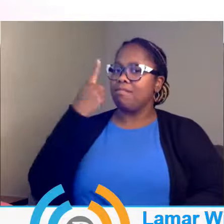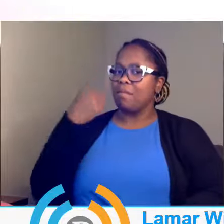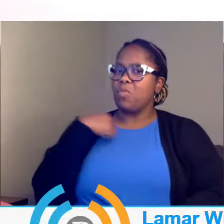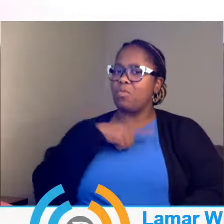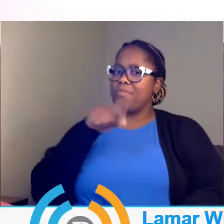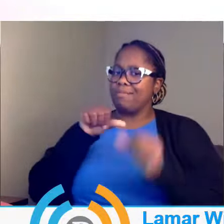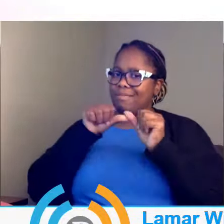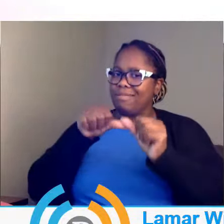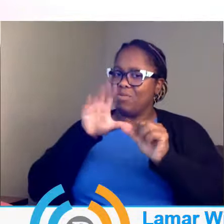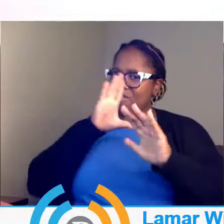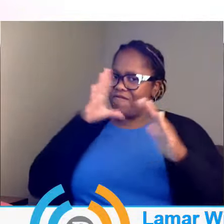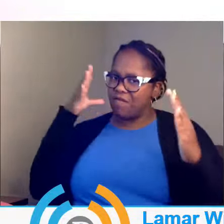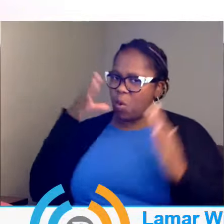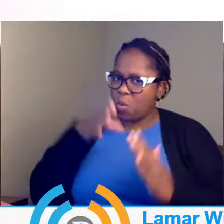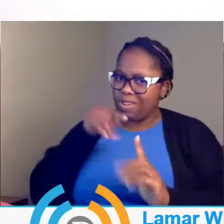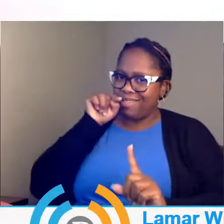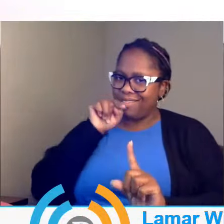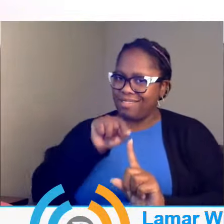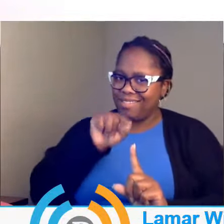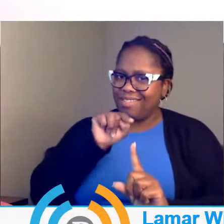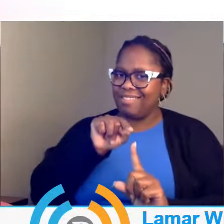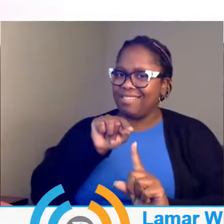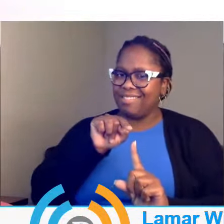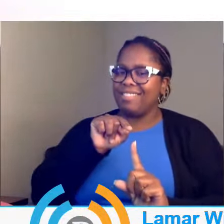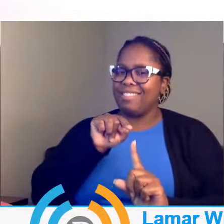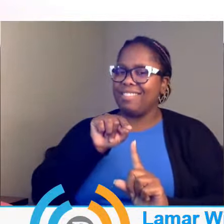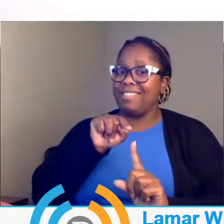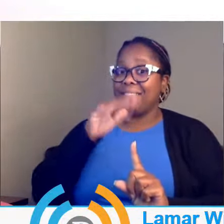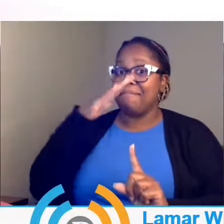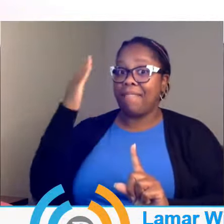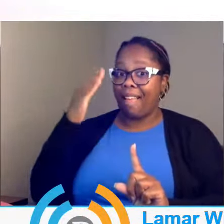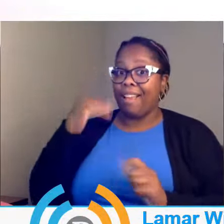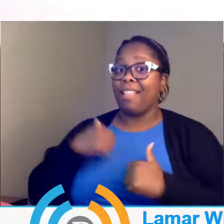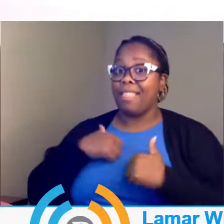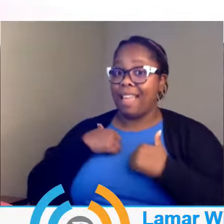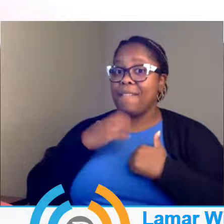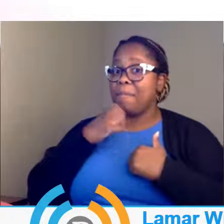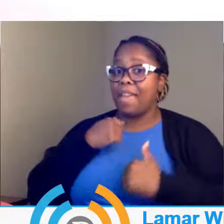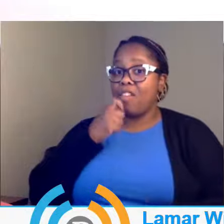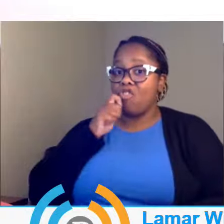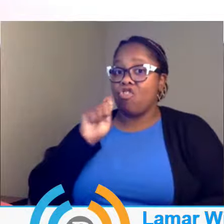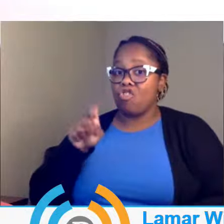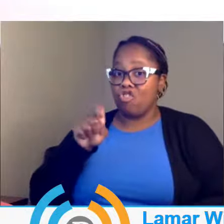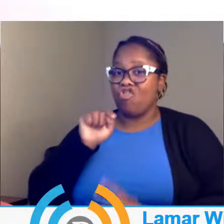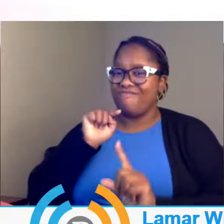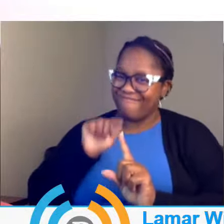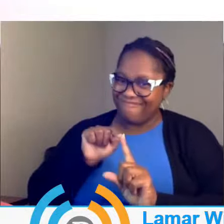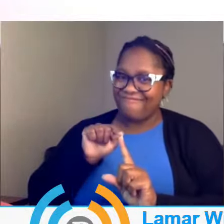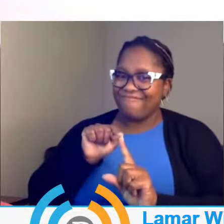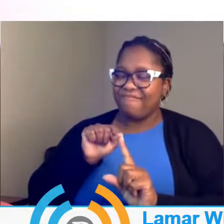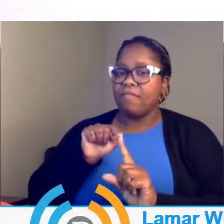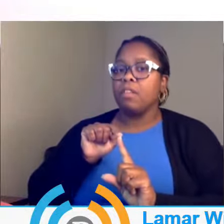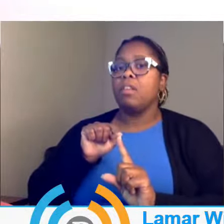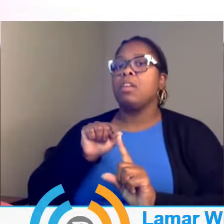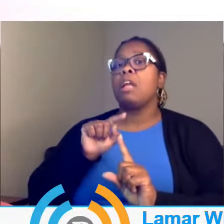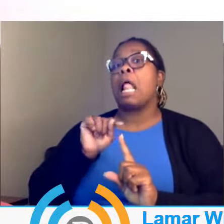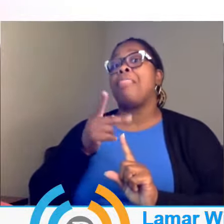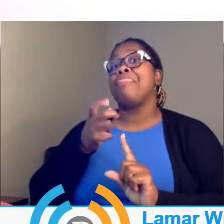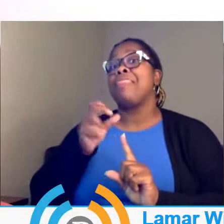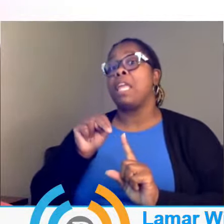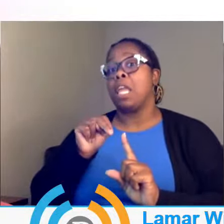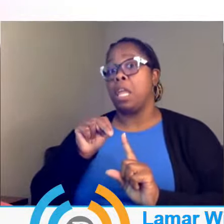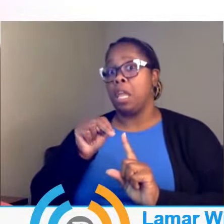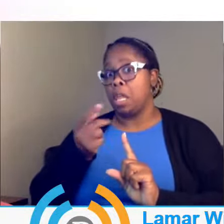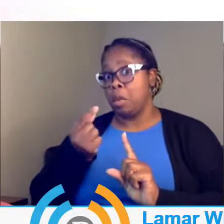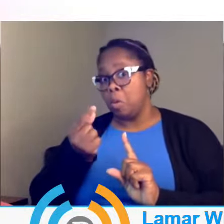narrative um, on Black Lives Matter, and then from there continue to work with the